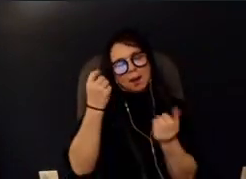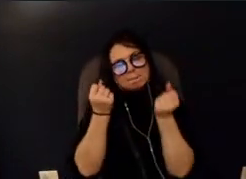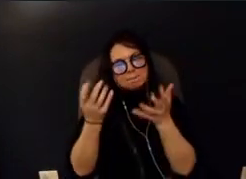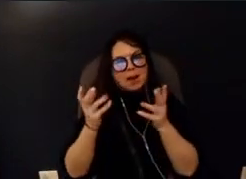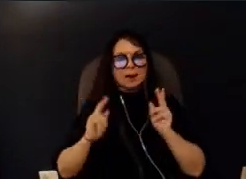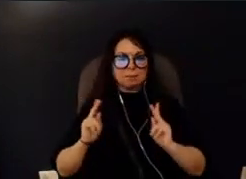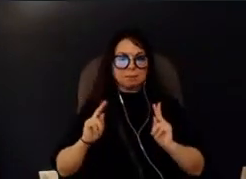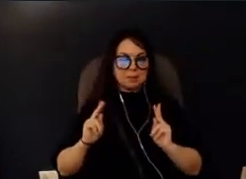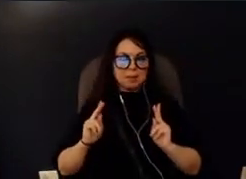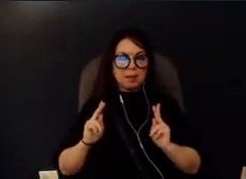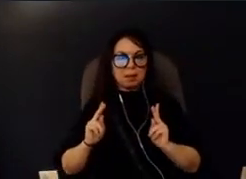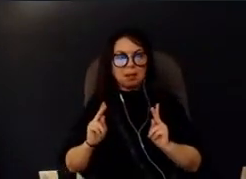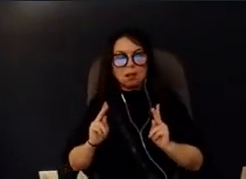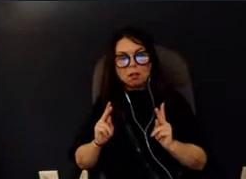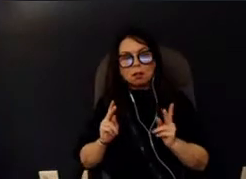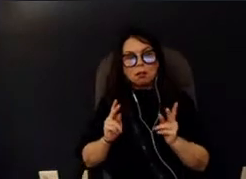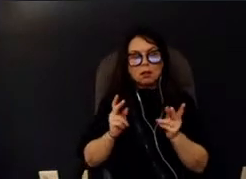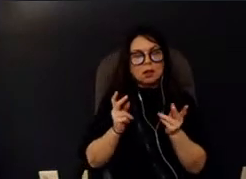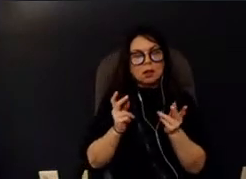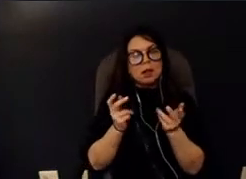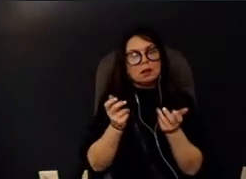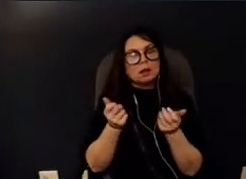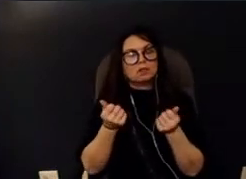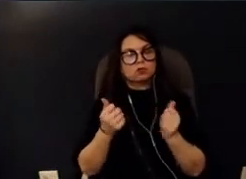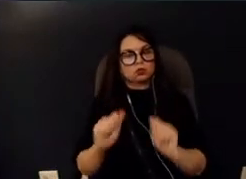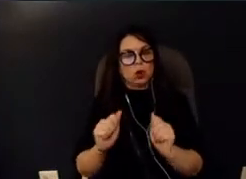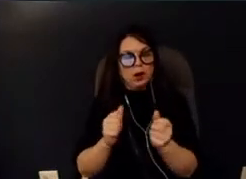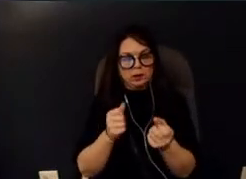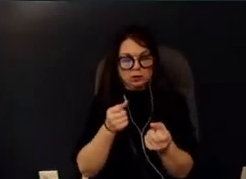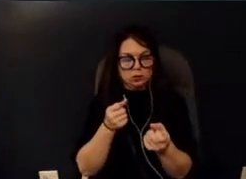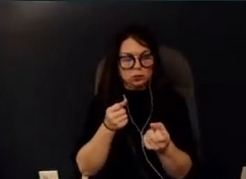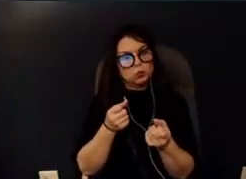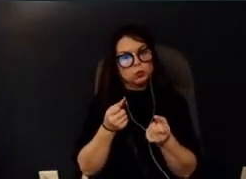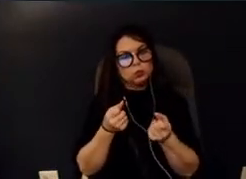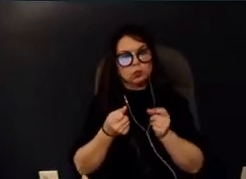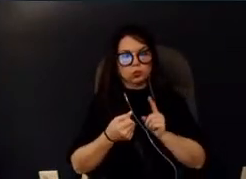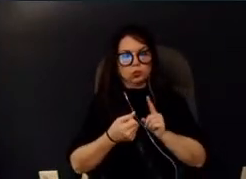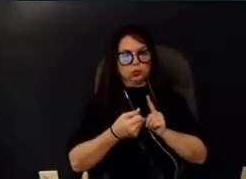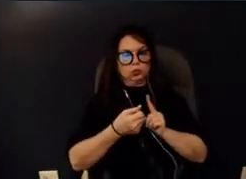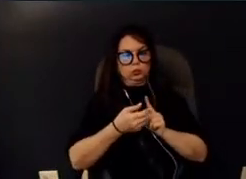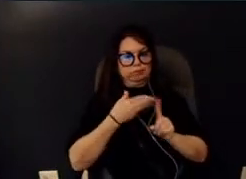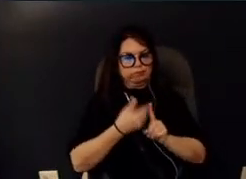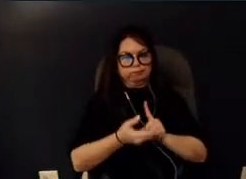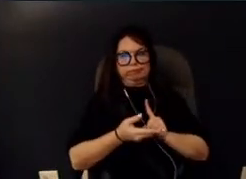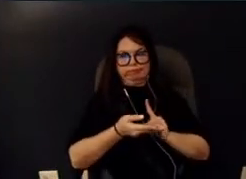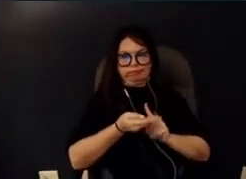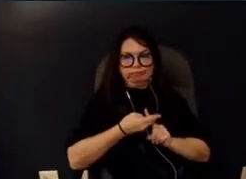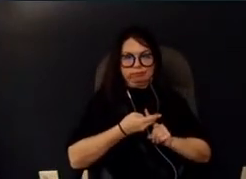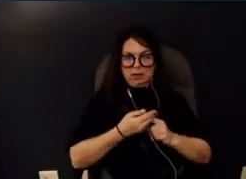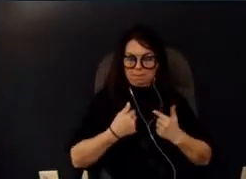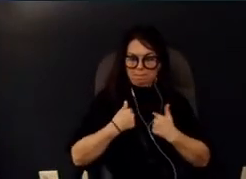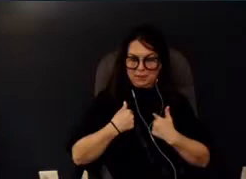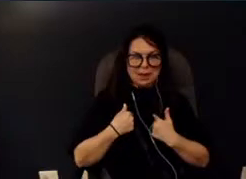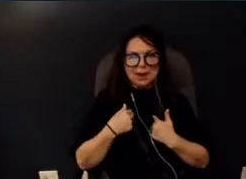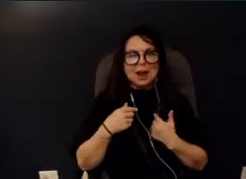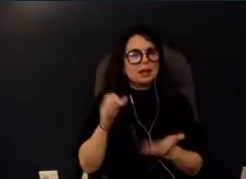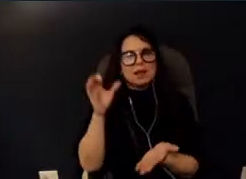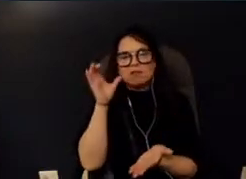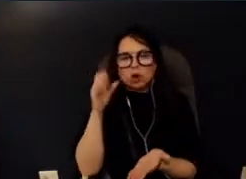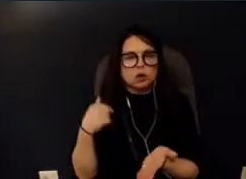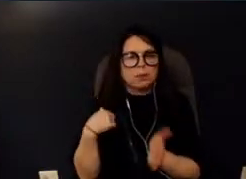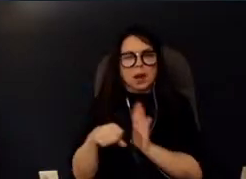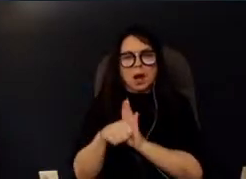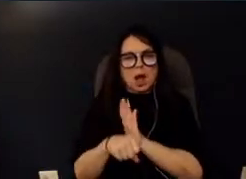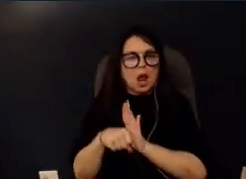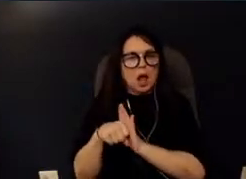me on these particular votes this time around have heard me talk about this a dozen times. Lake Street needs support.